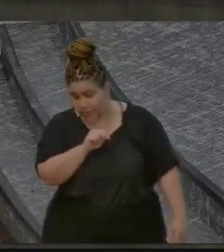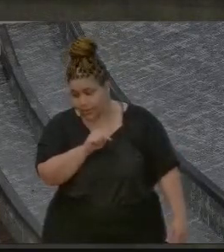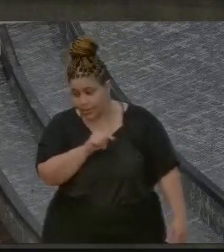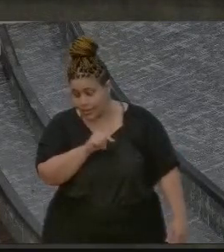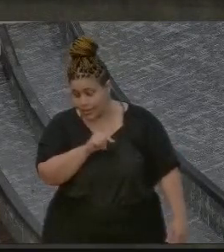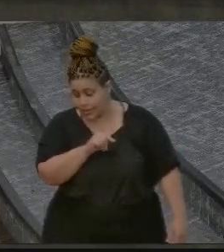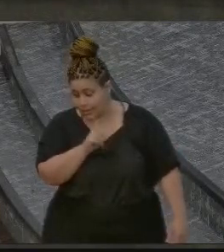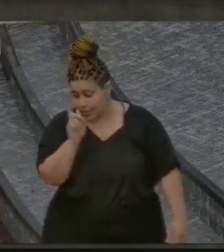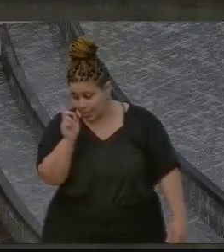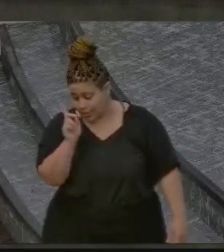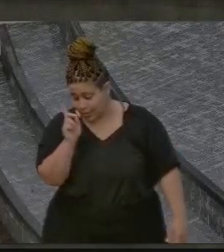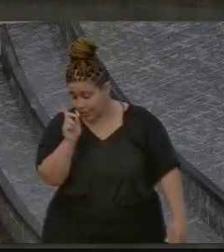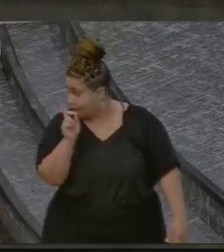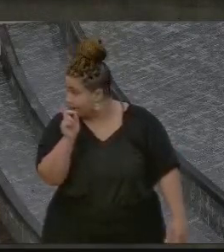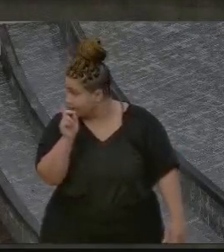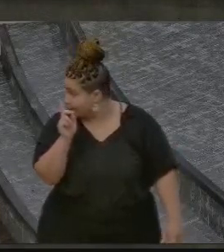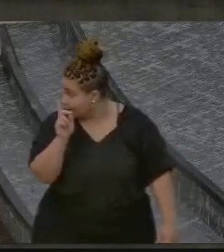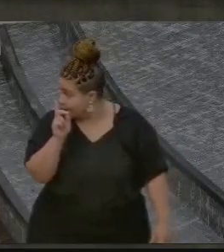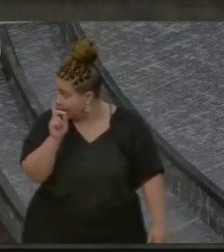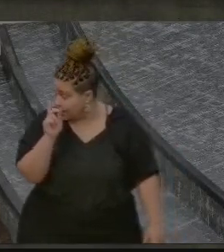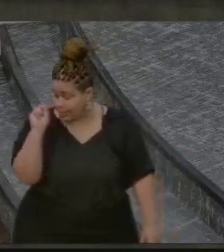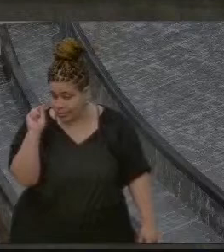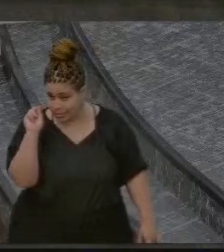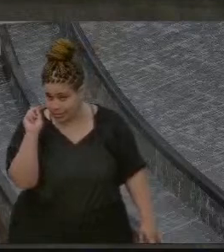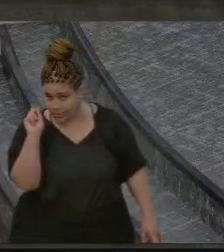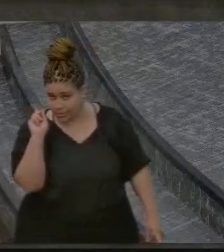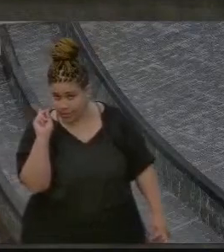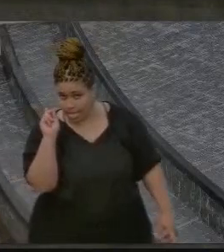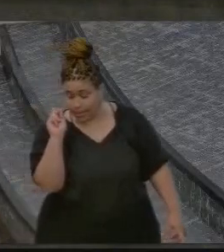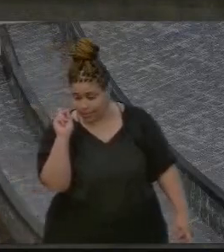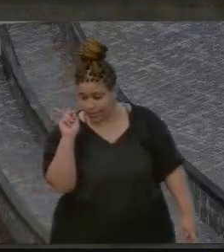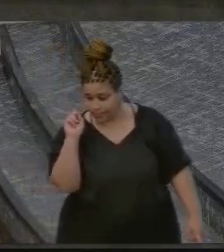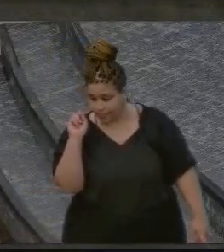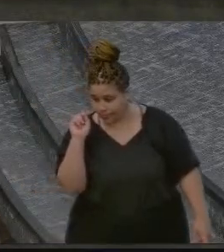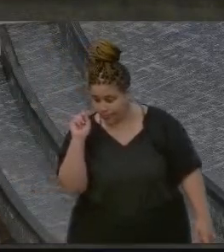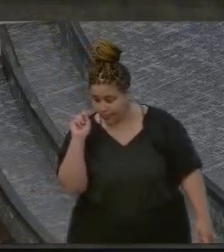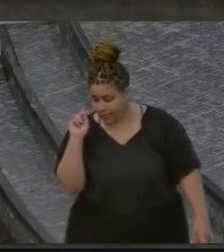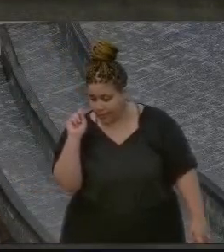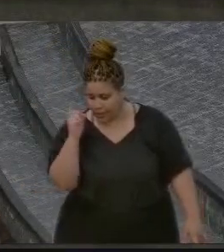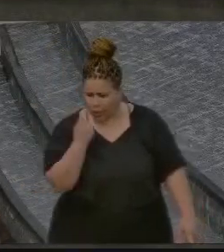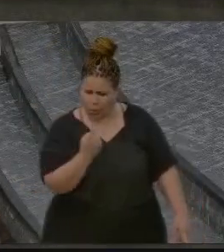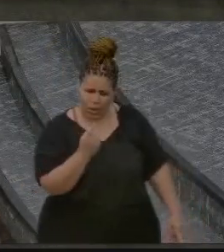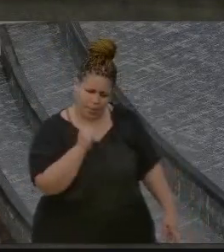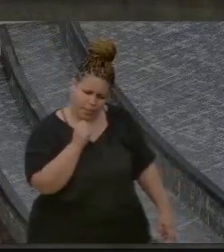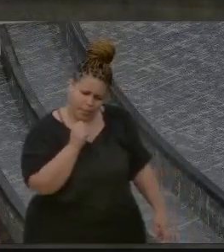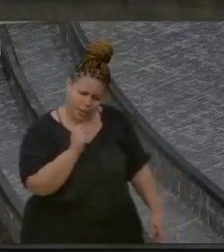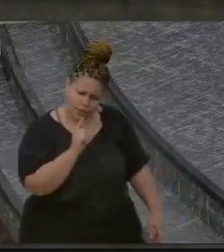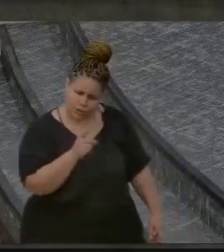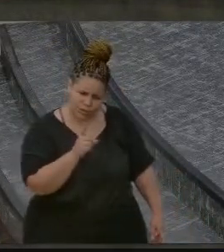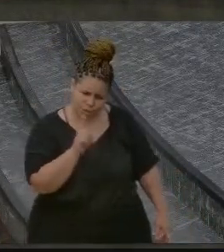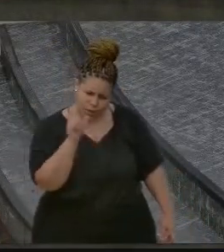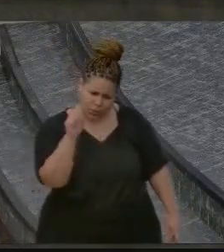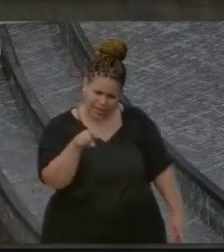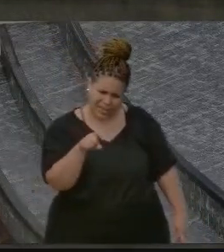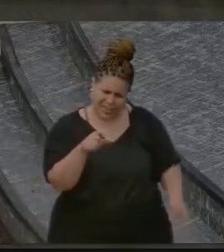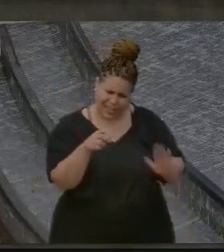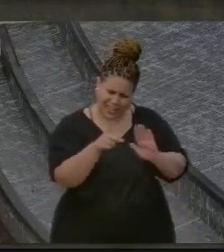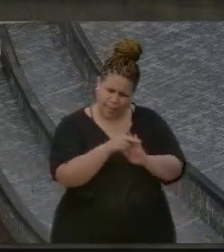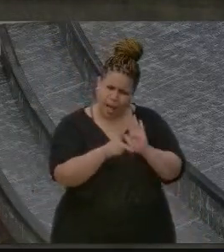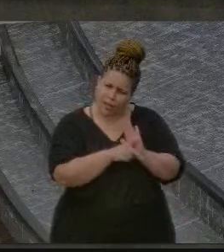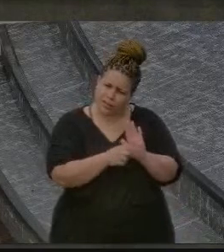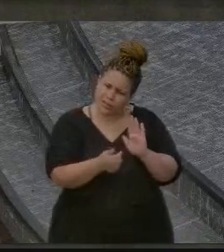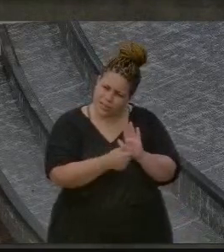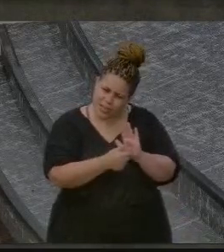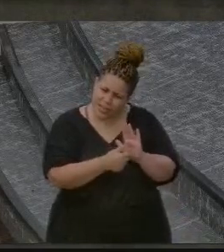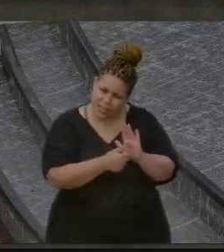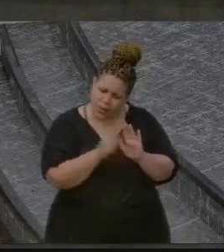well, one, I guess I'm not sure why there needs to be a policy if it just has to say exactly what the